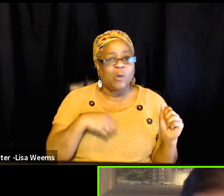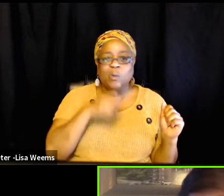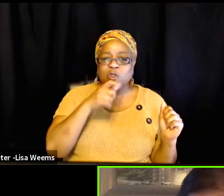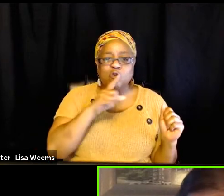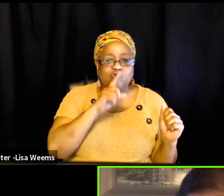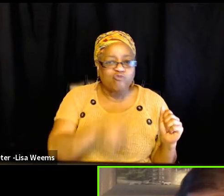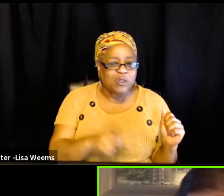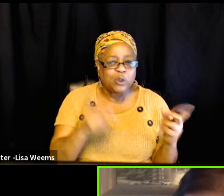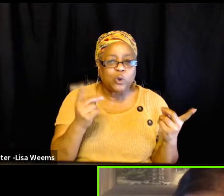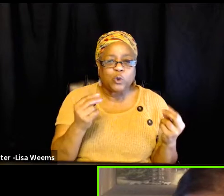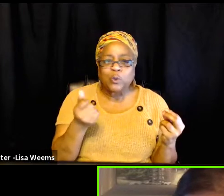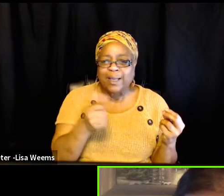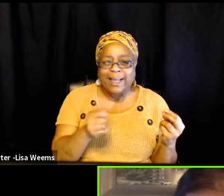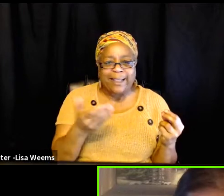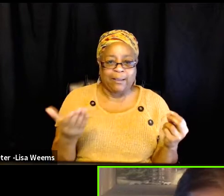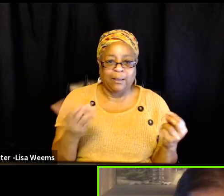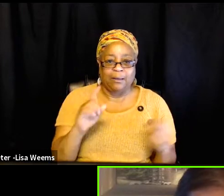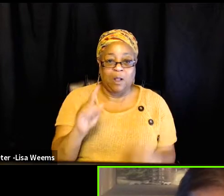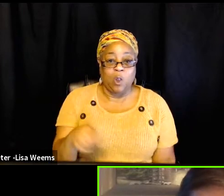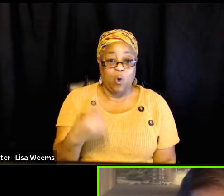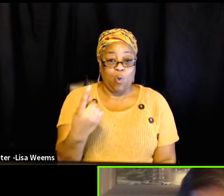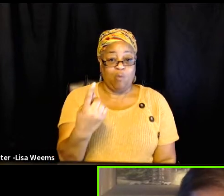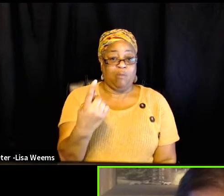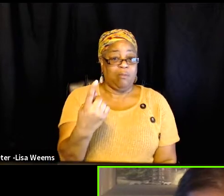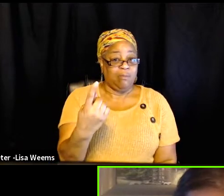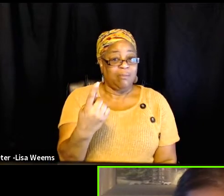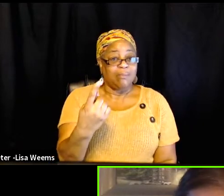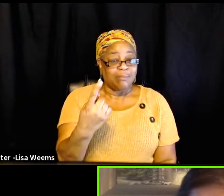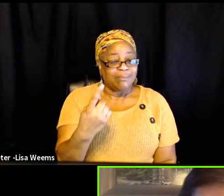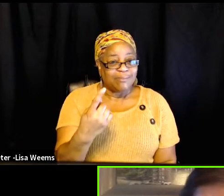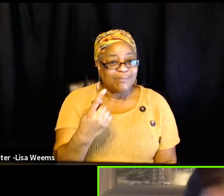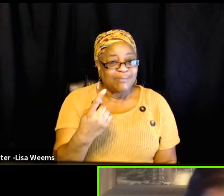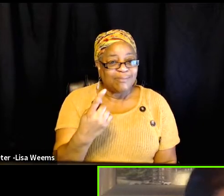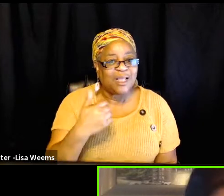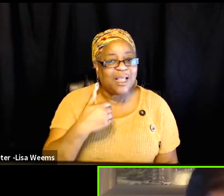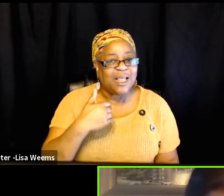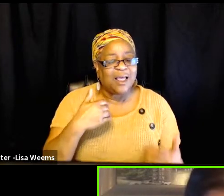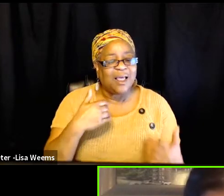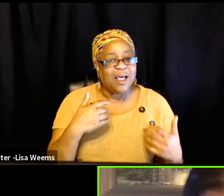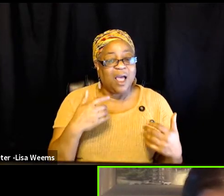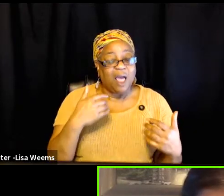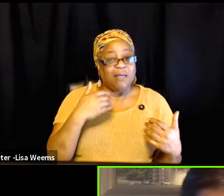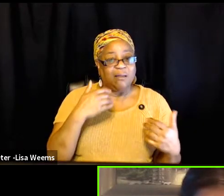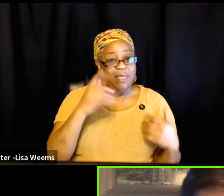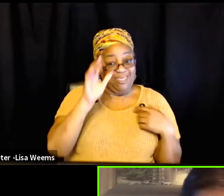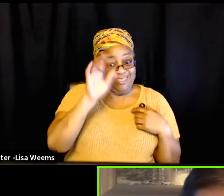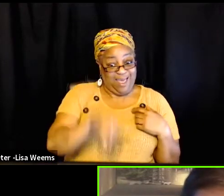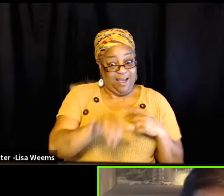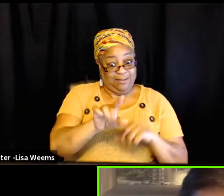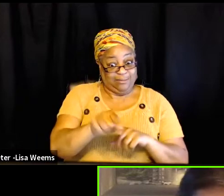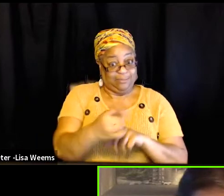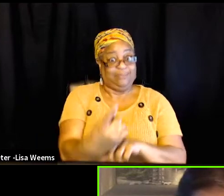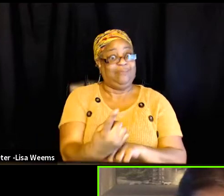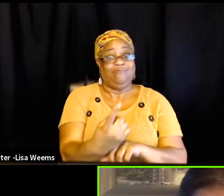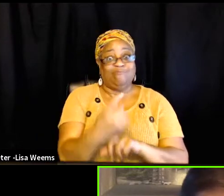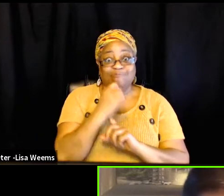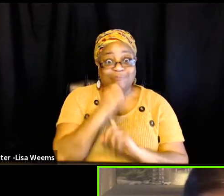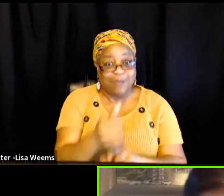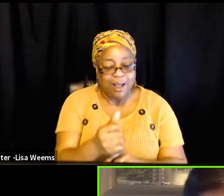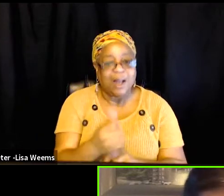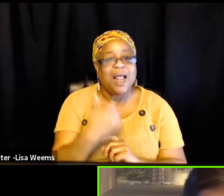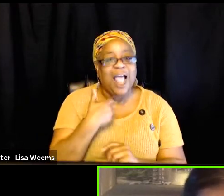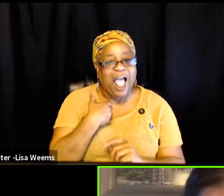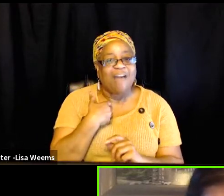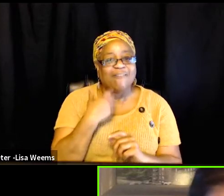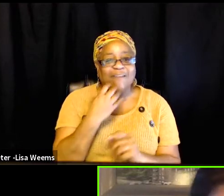do anything alone. And there is a value in that, that I think the space of education